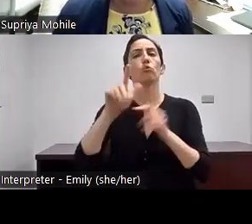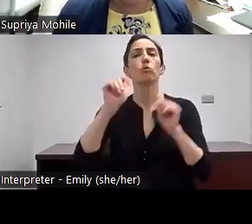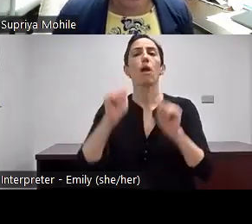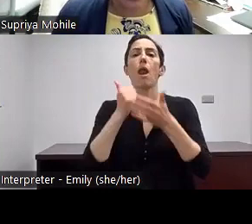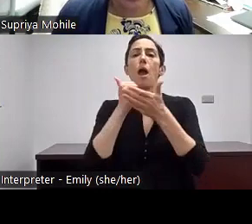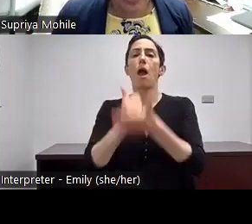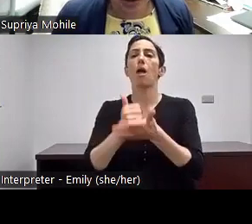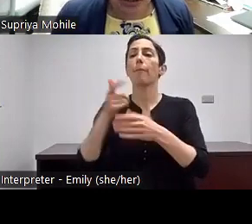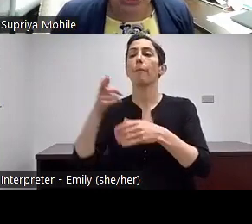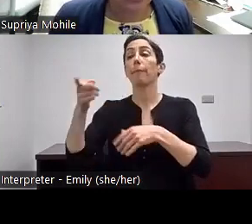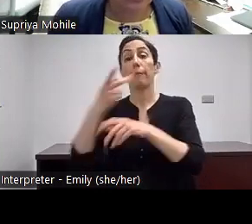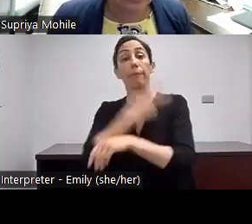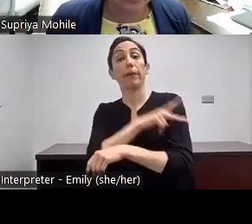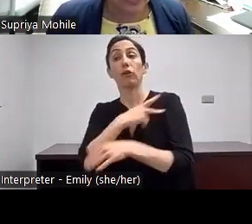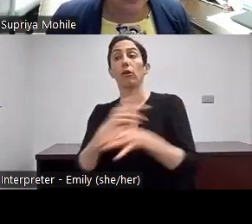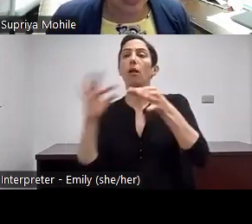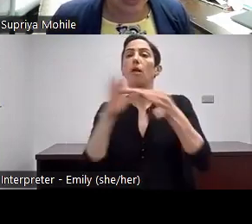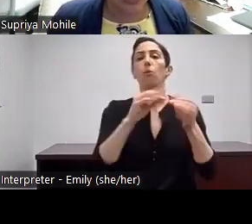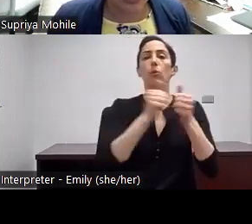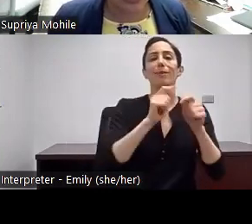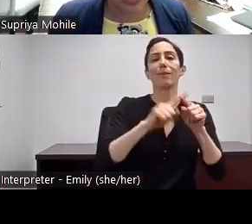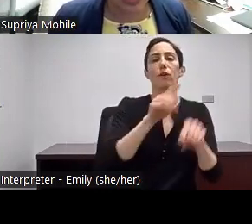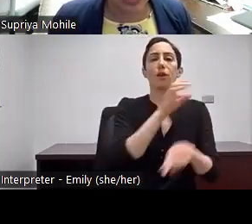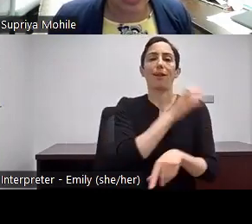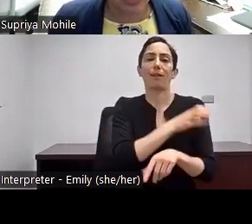But when we look at older adults